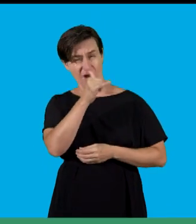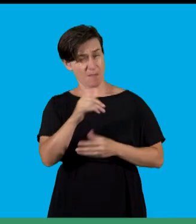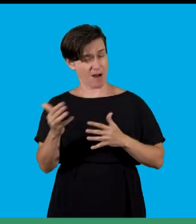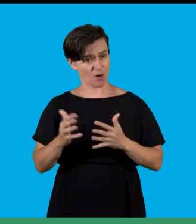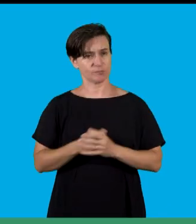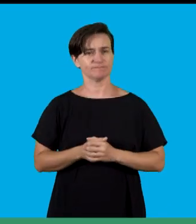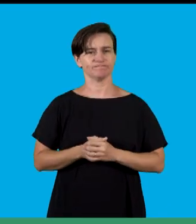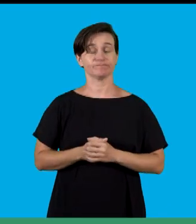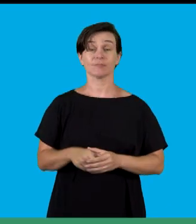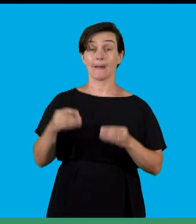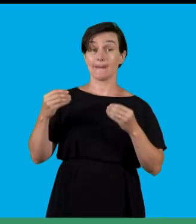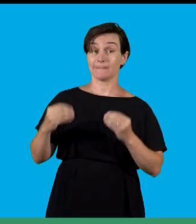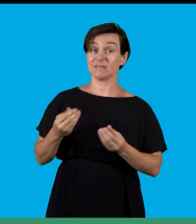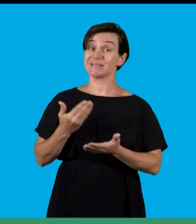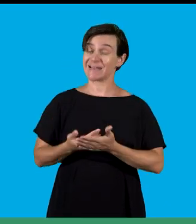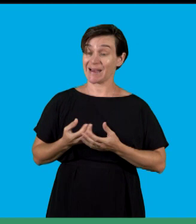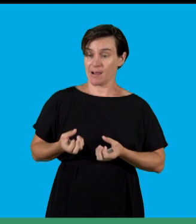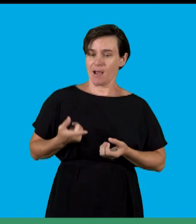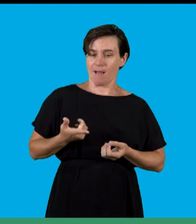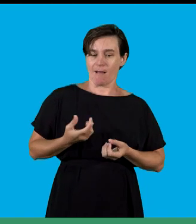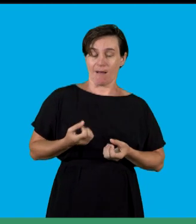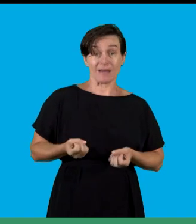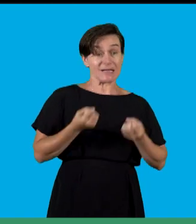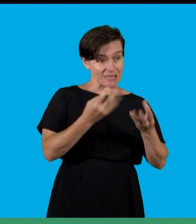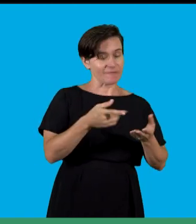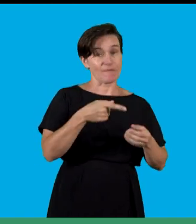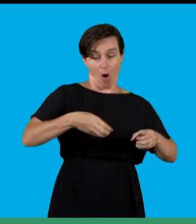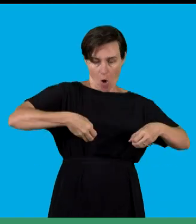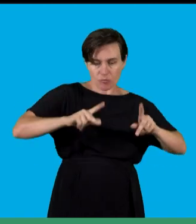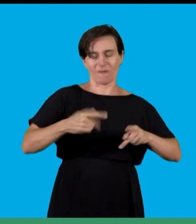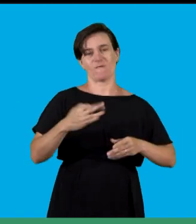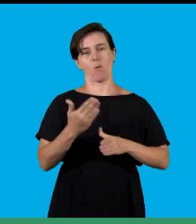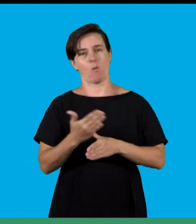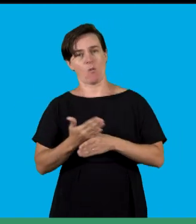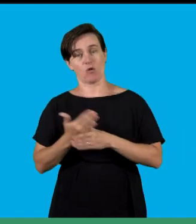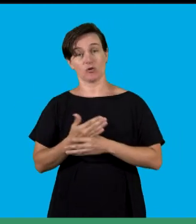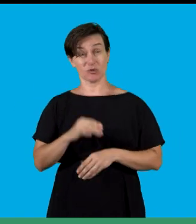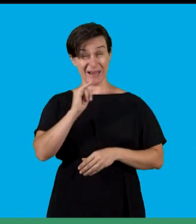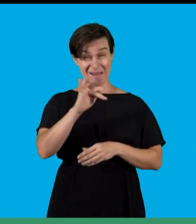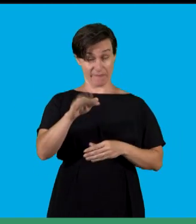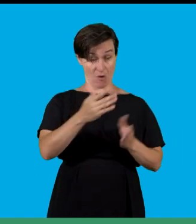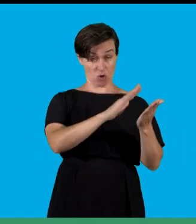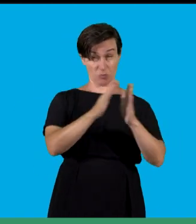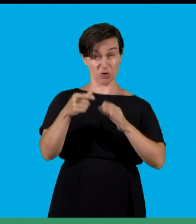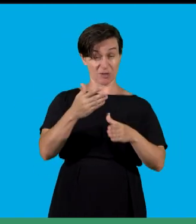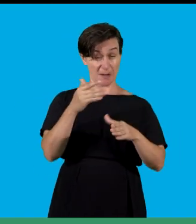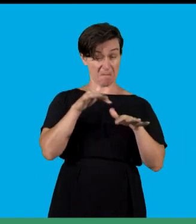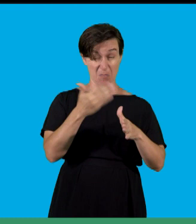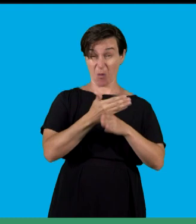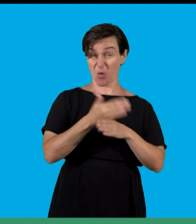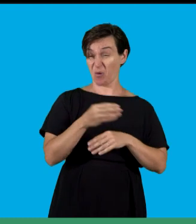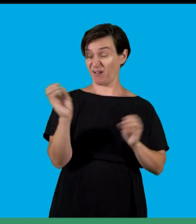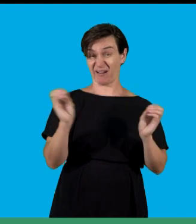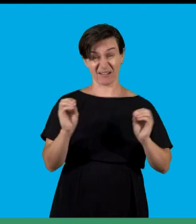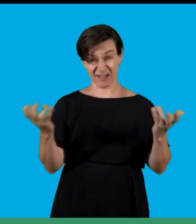crime. In order for the business to address crime, they could offer employment. So obviously, if you have employed people from the